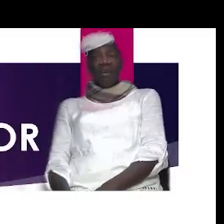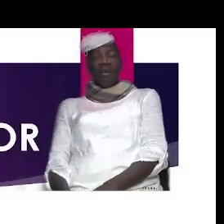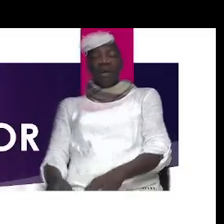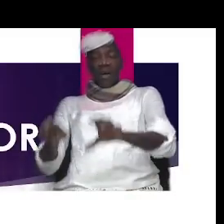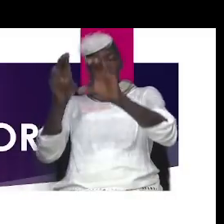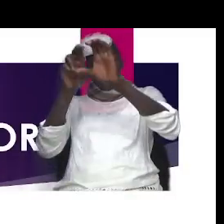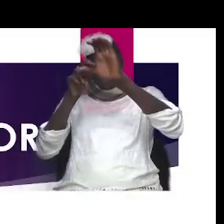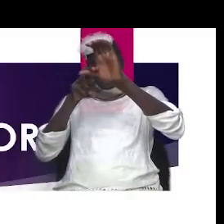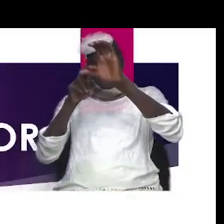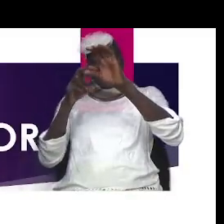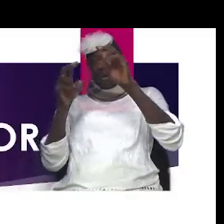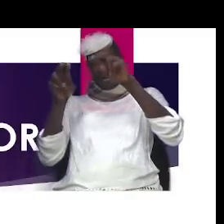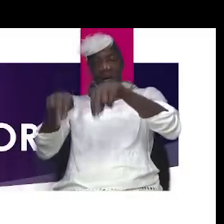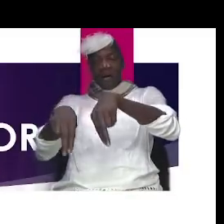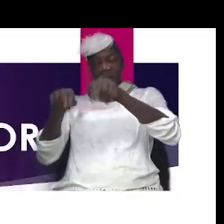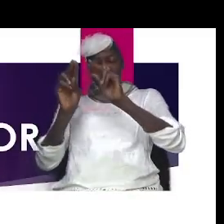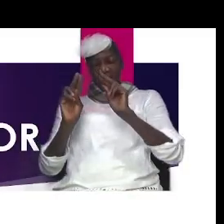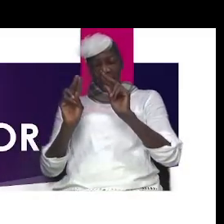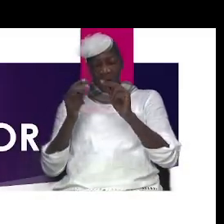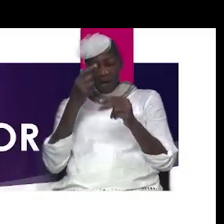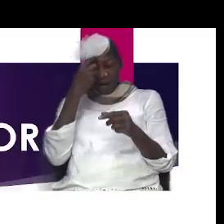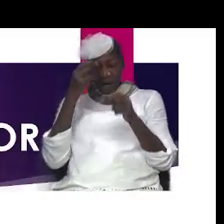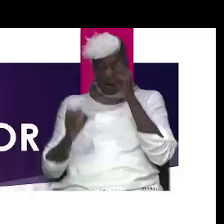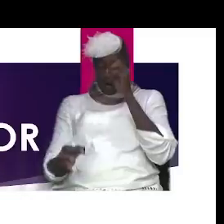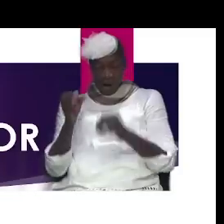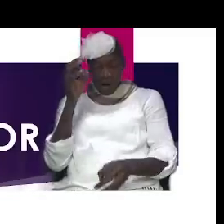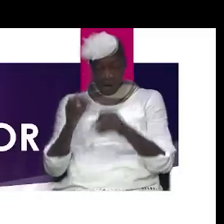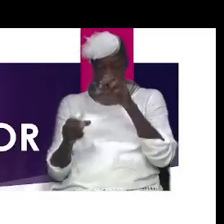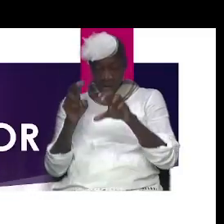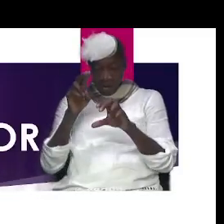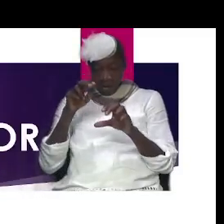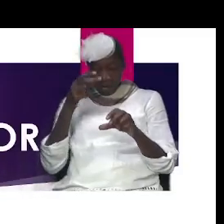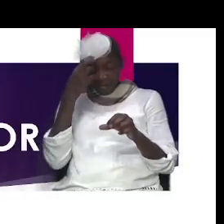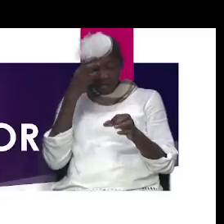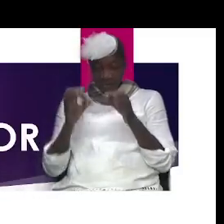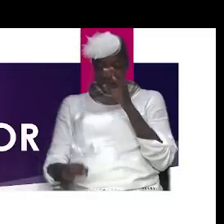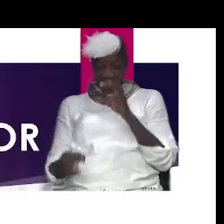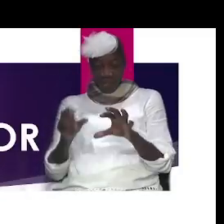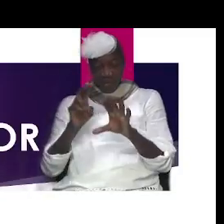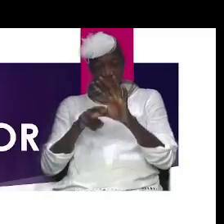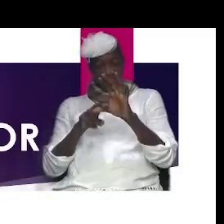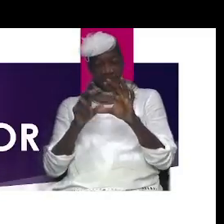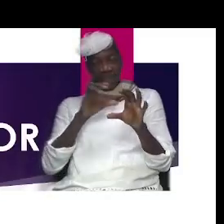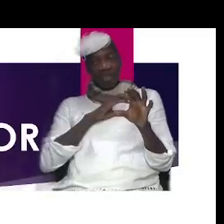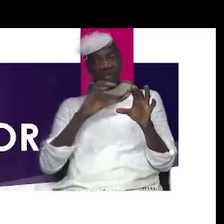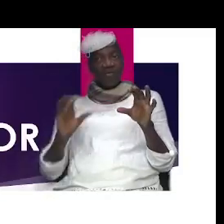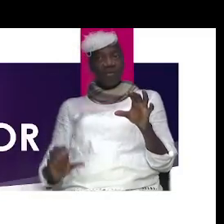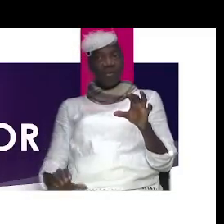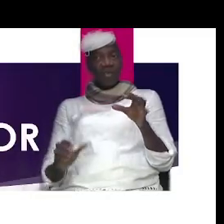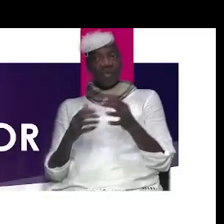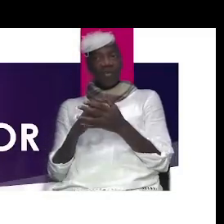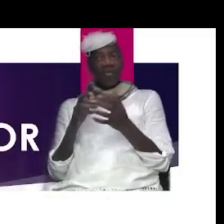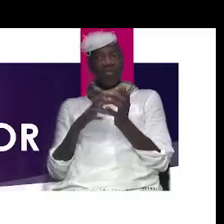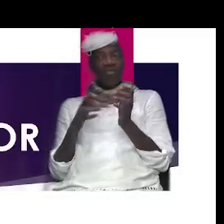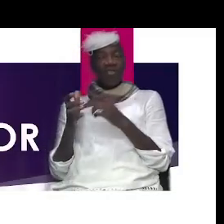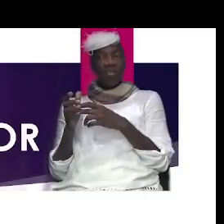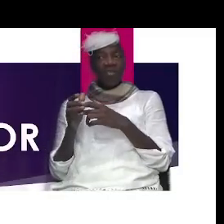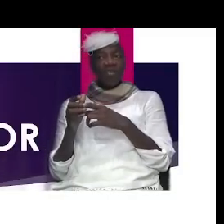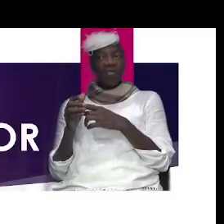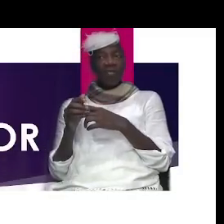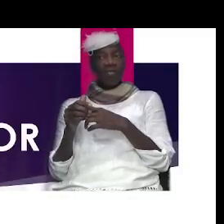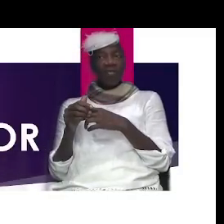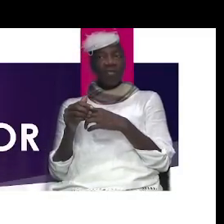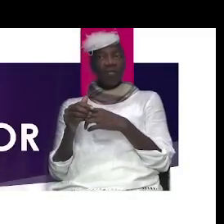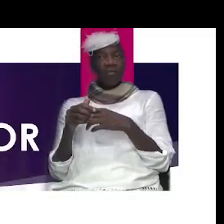the throne to judge us at the judgment seat of Christ. What he has just done is